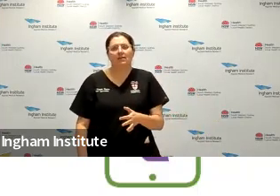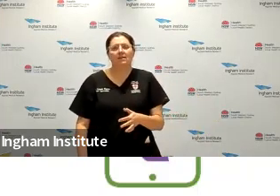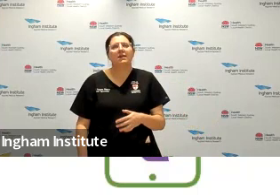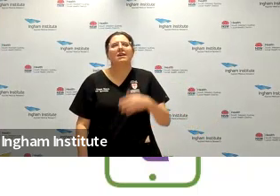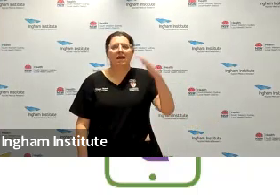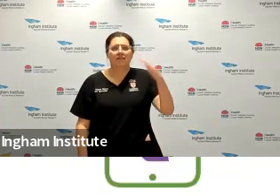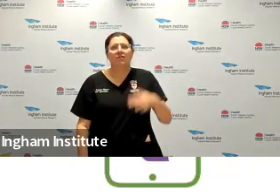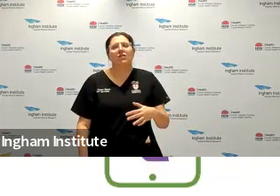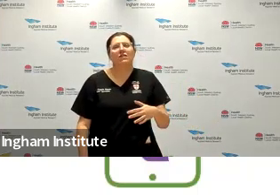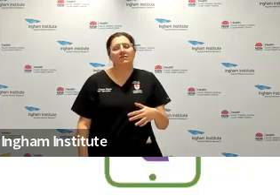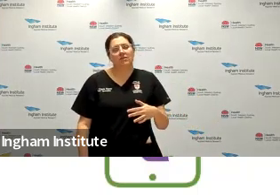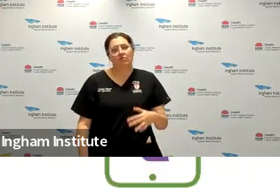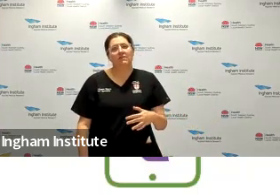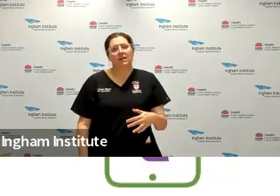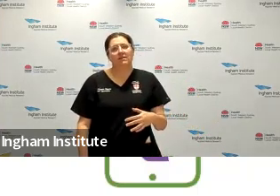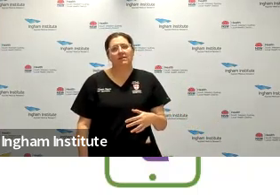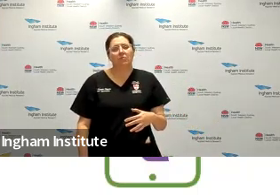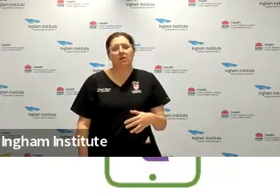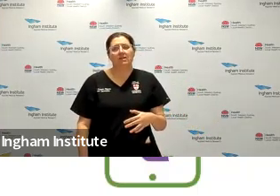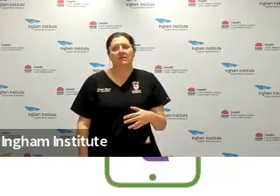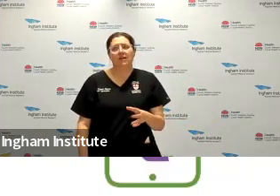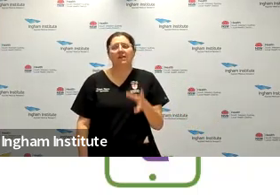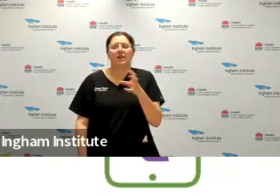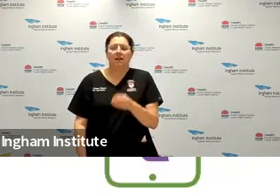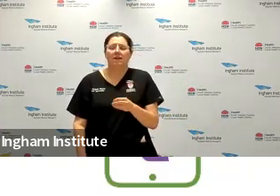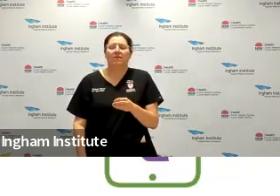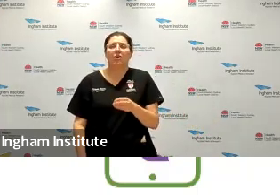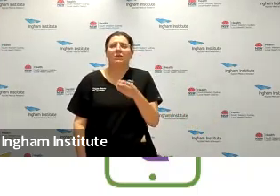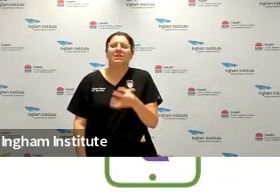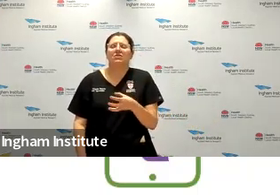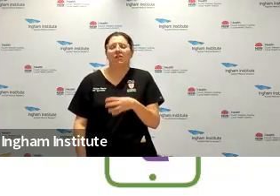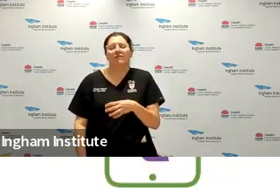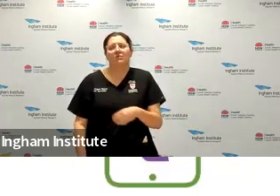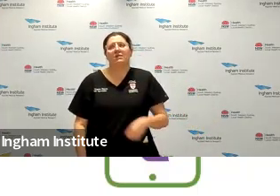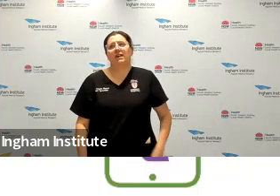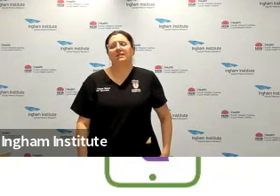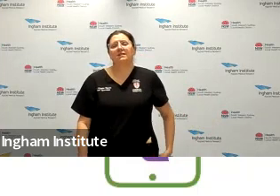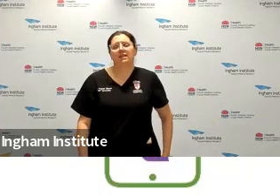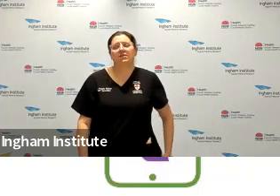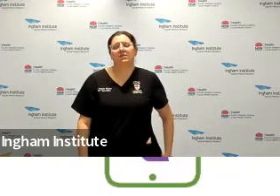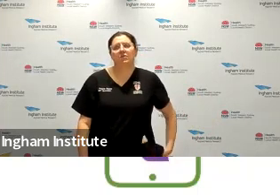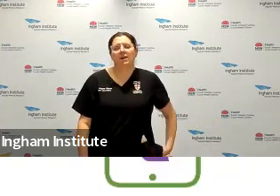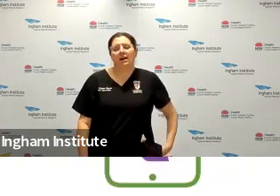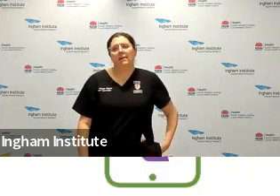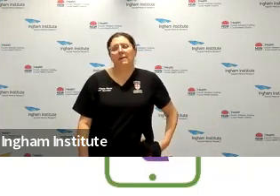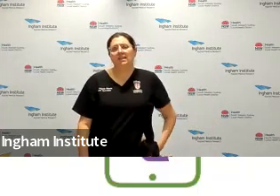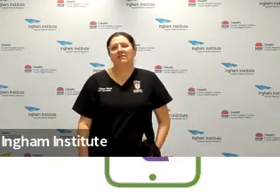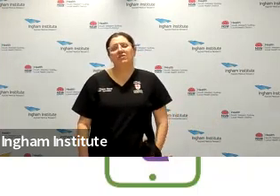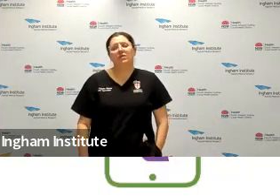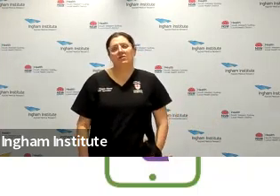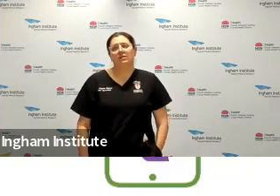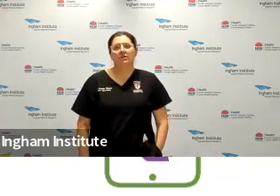into practice. Even though the individual risk factors were identified, the coalition of those risk factors into